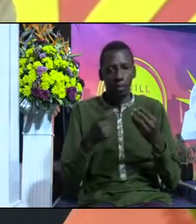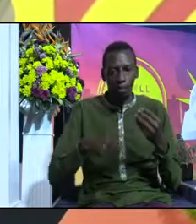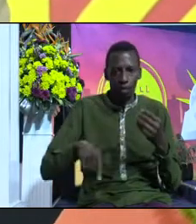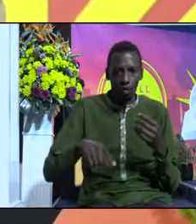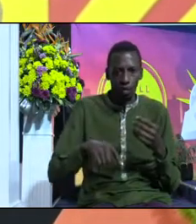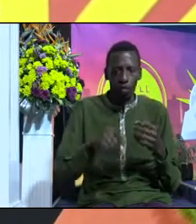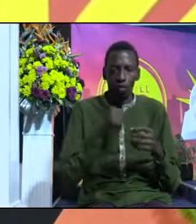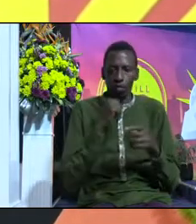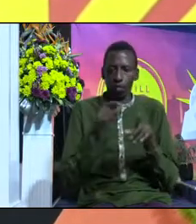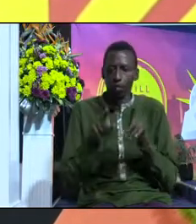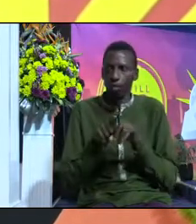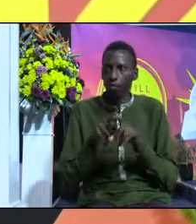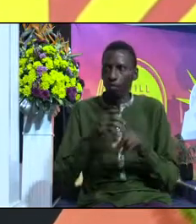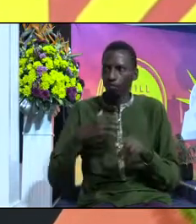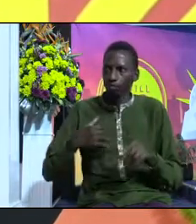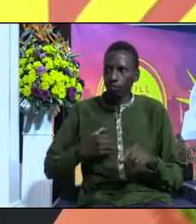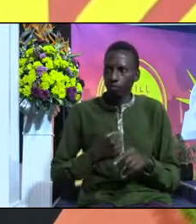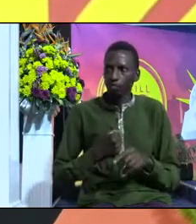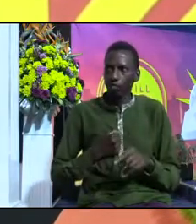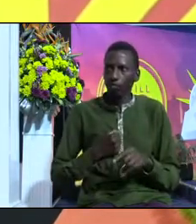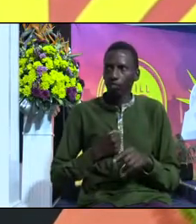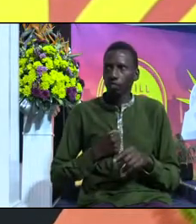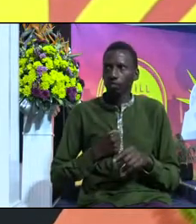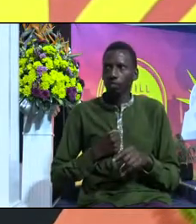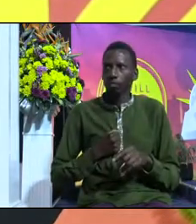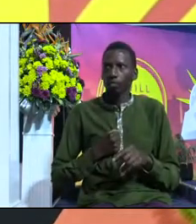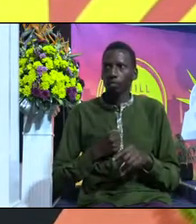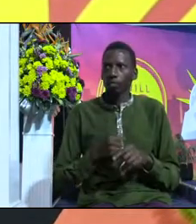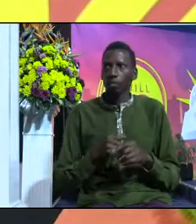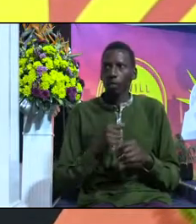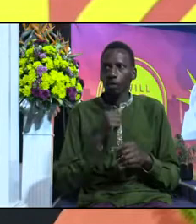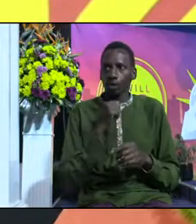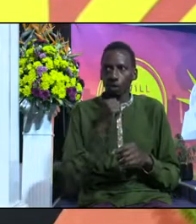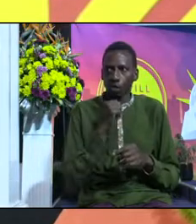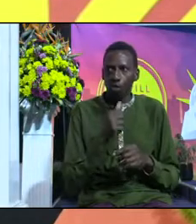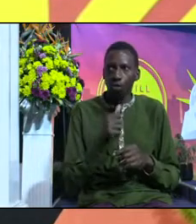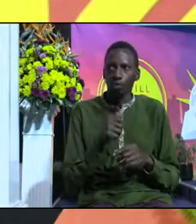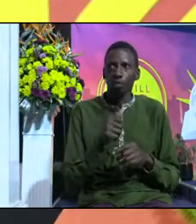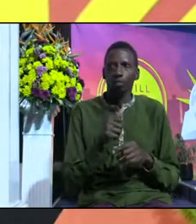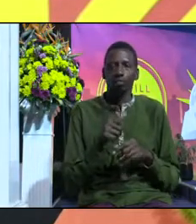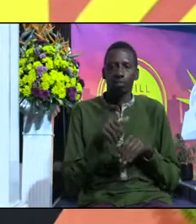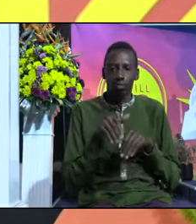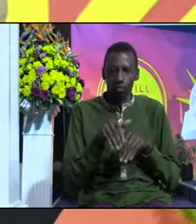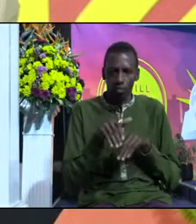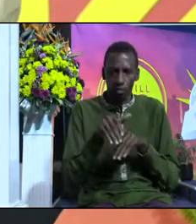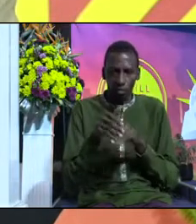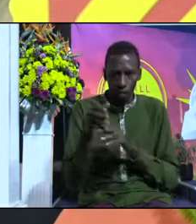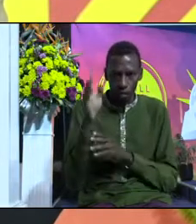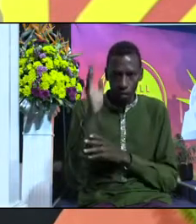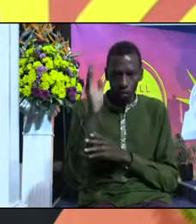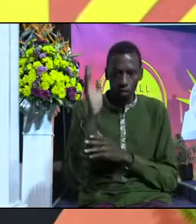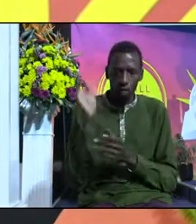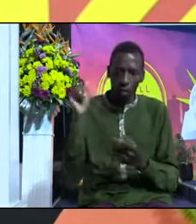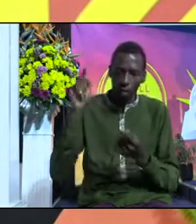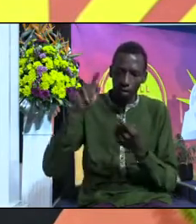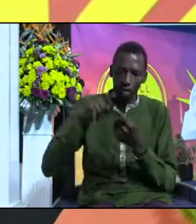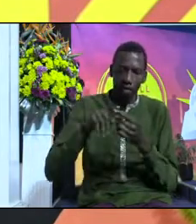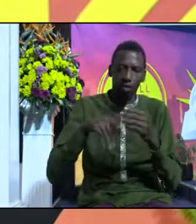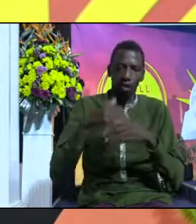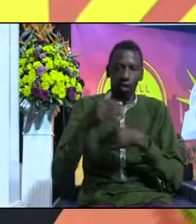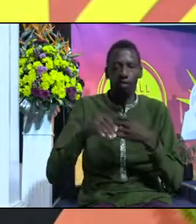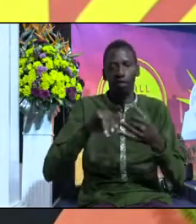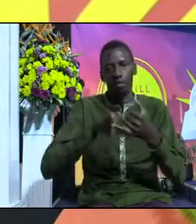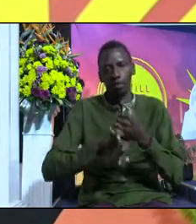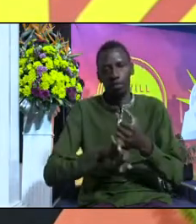unlike Joseph, have not even thought about God until after we are married. And then